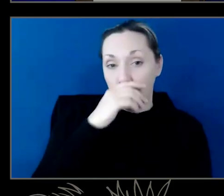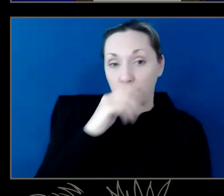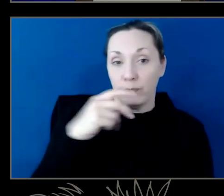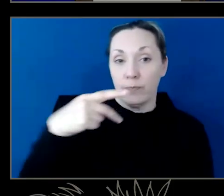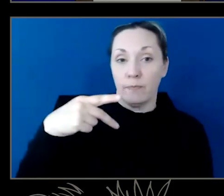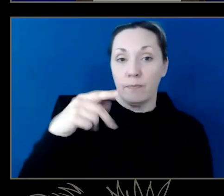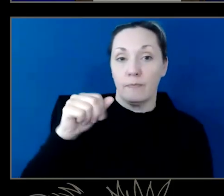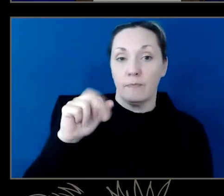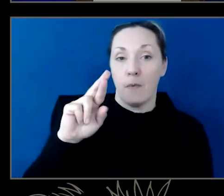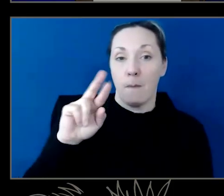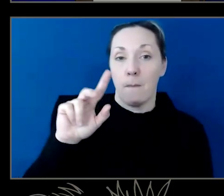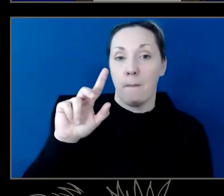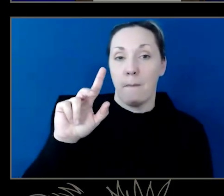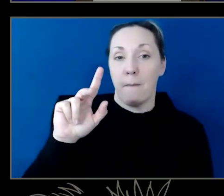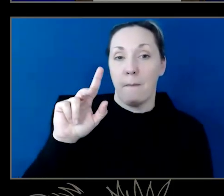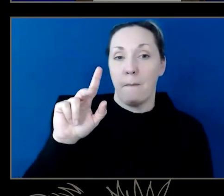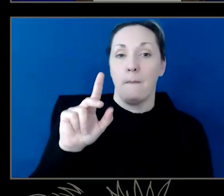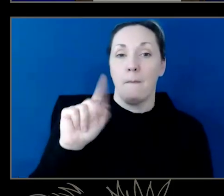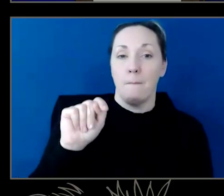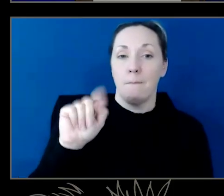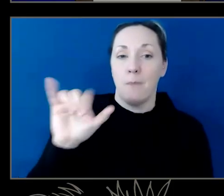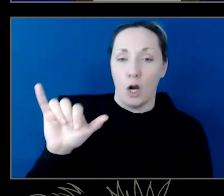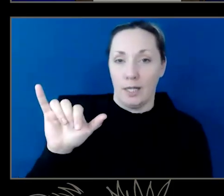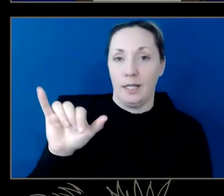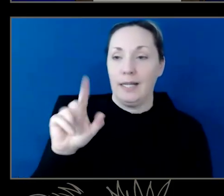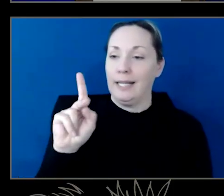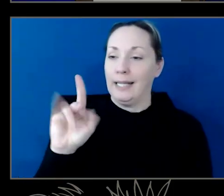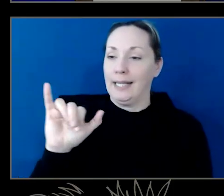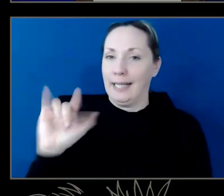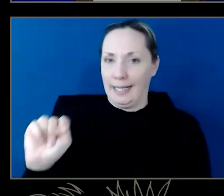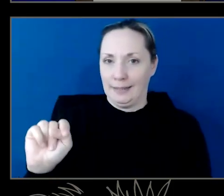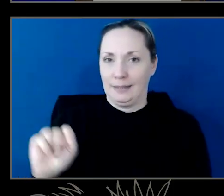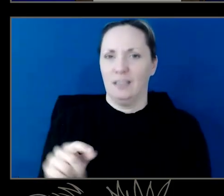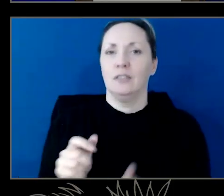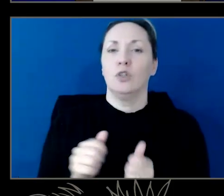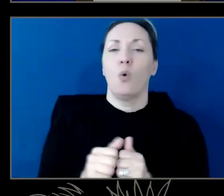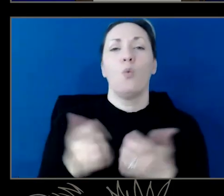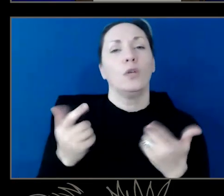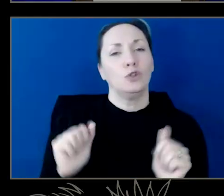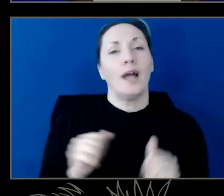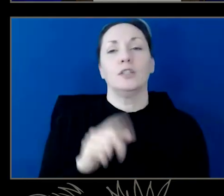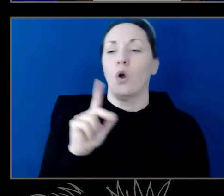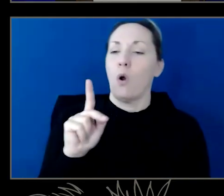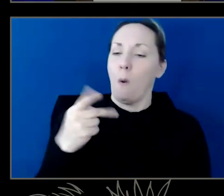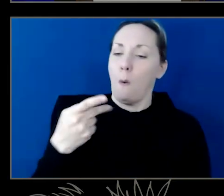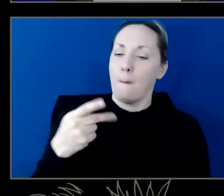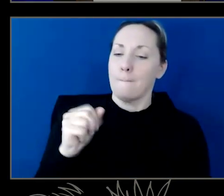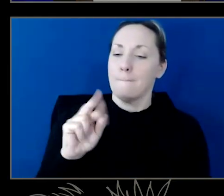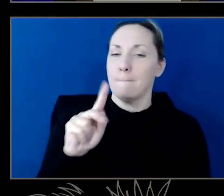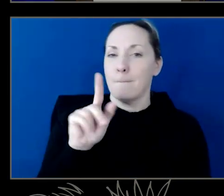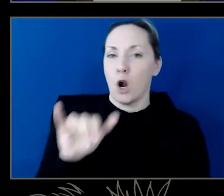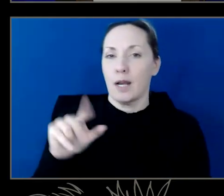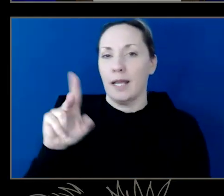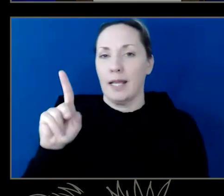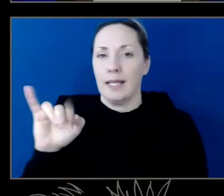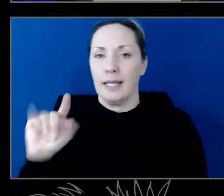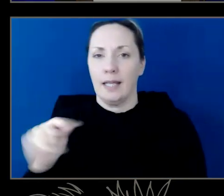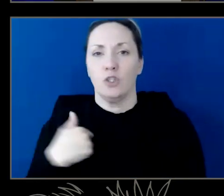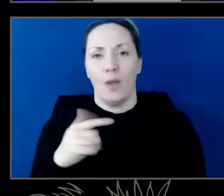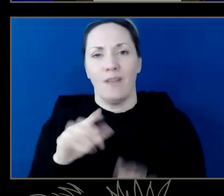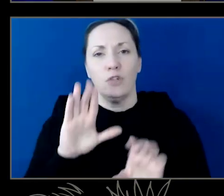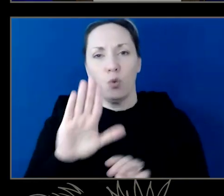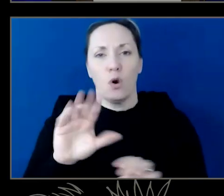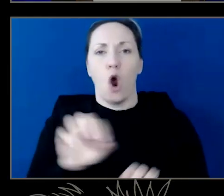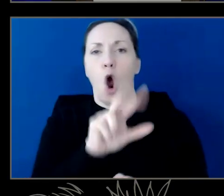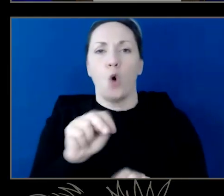tried. And with PartyKit, you implement your own server class. So you're going to be